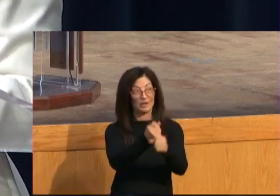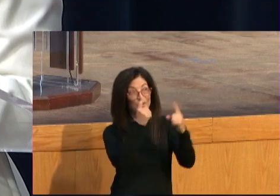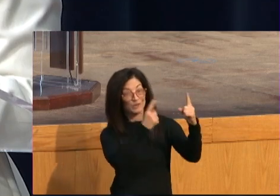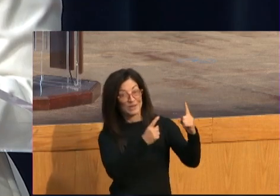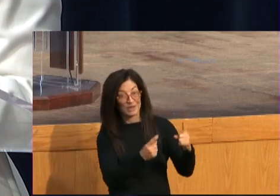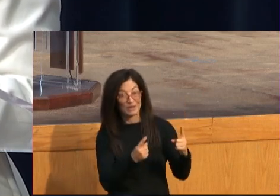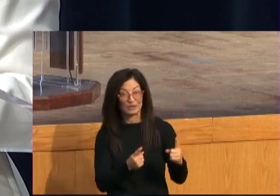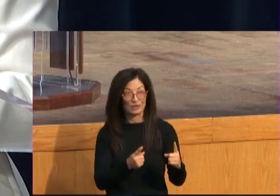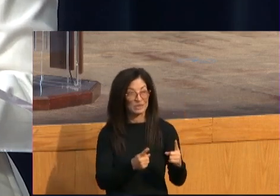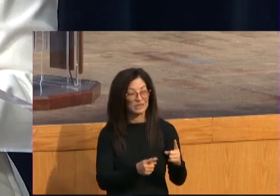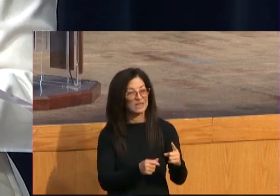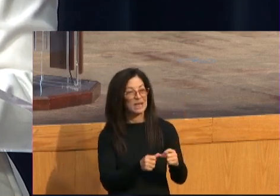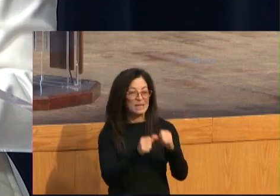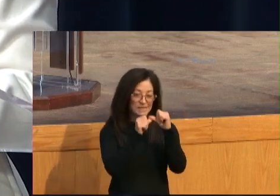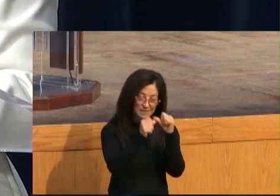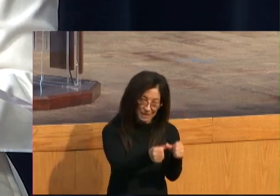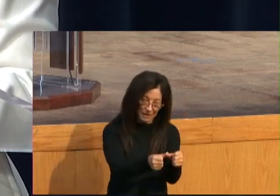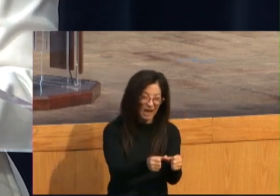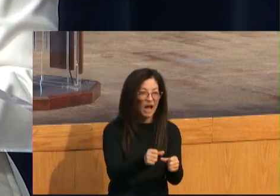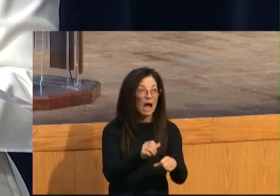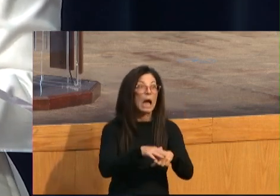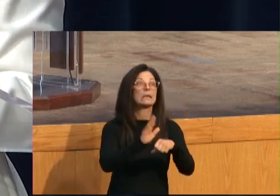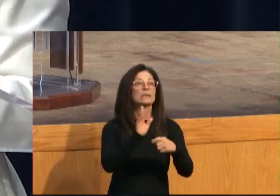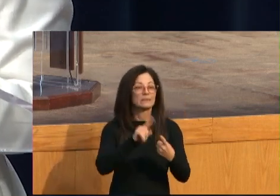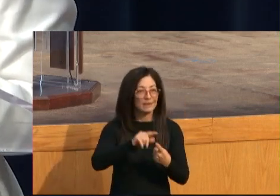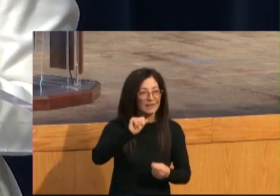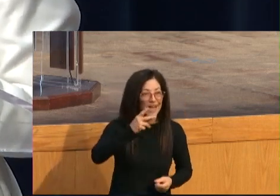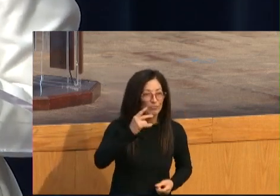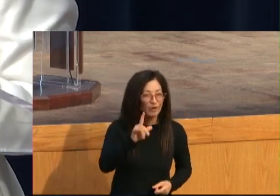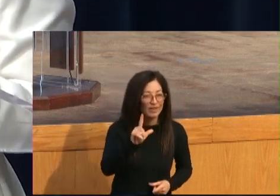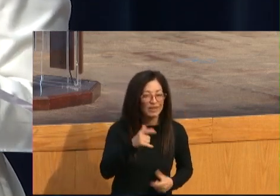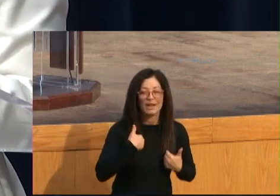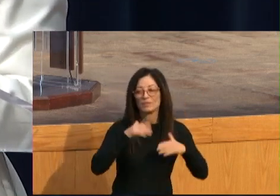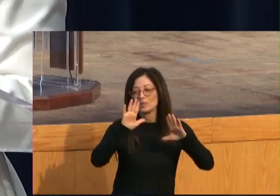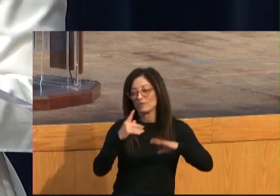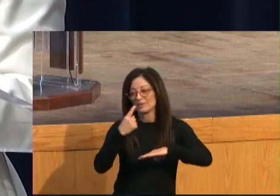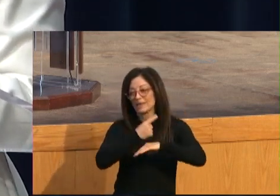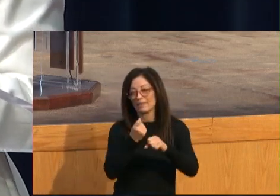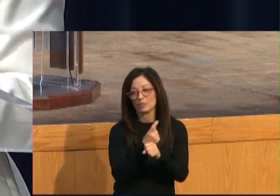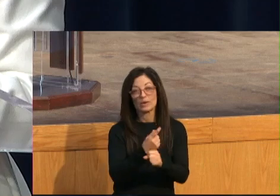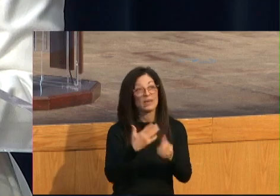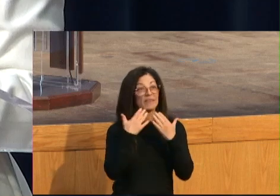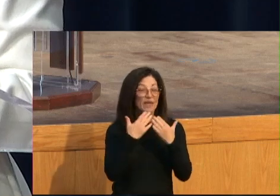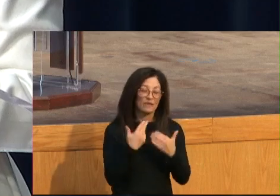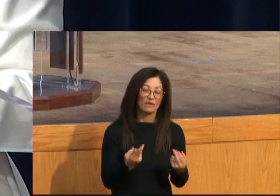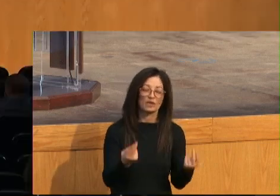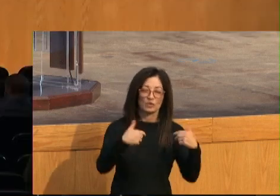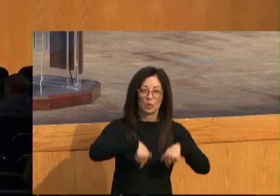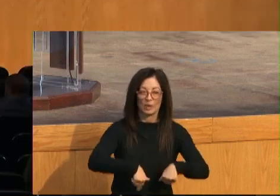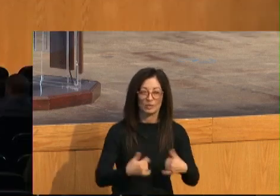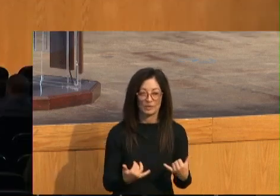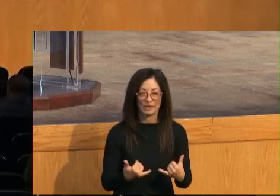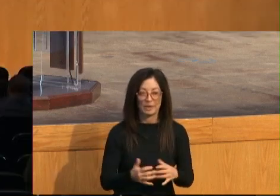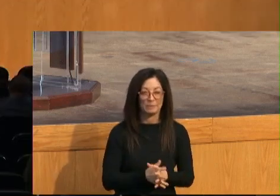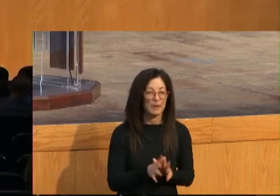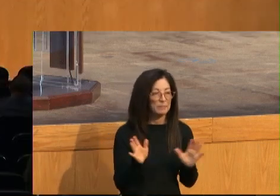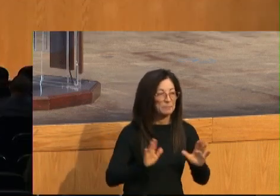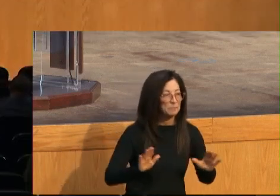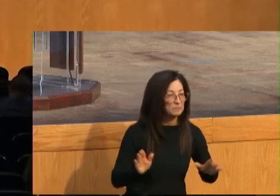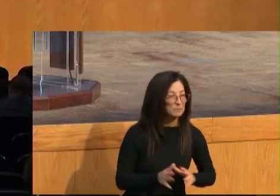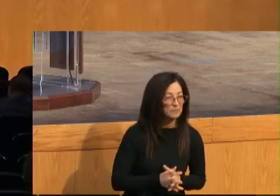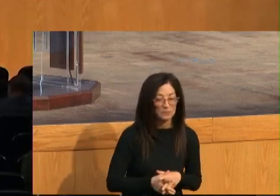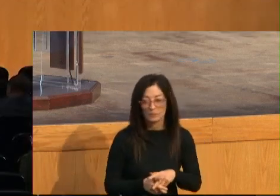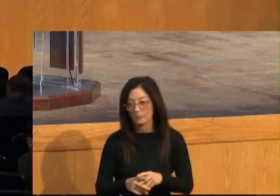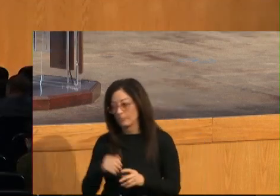resolutions stick to at least April. Have a wonderful day, everybody. Thank you for joining us today. Bye-bye.